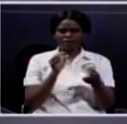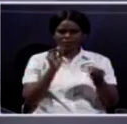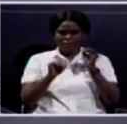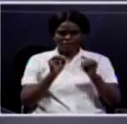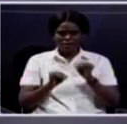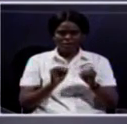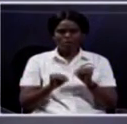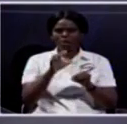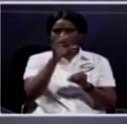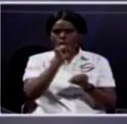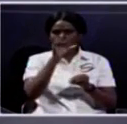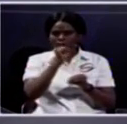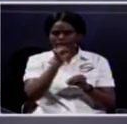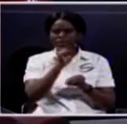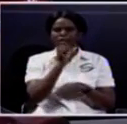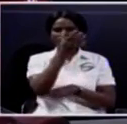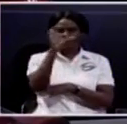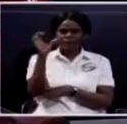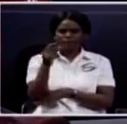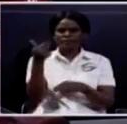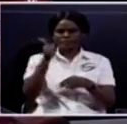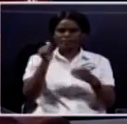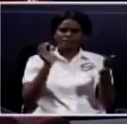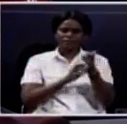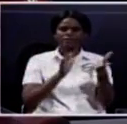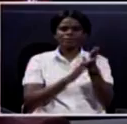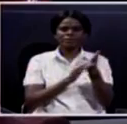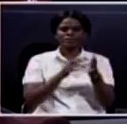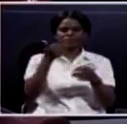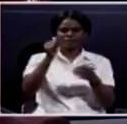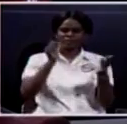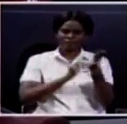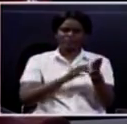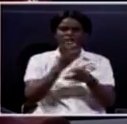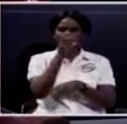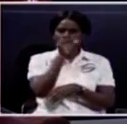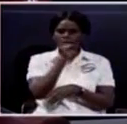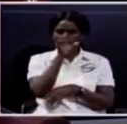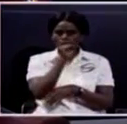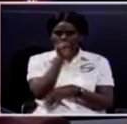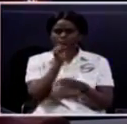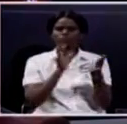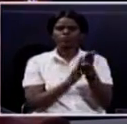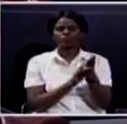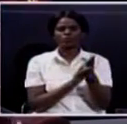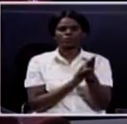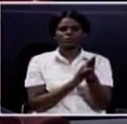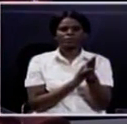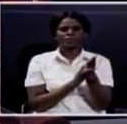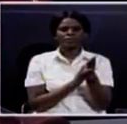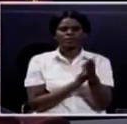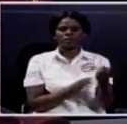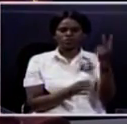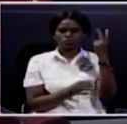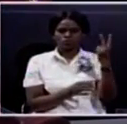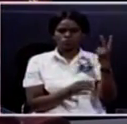plant in one school, 1 multiplied by 10,000 schools, 10,000 plants of oranges, which a school can manage. Let's go for 2 oranges,